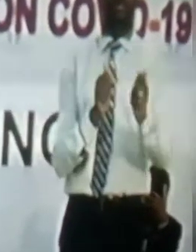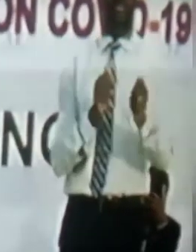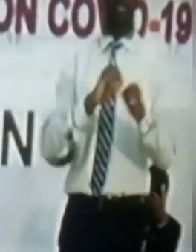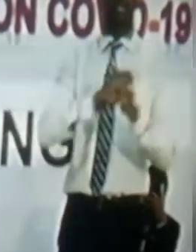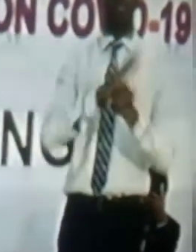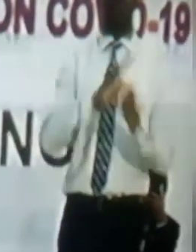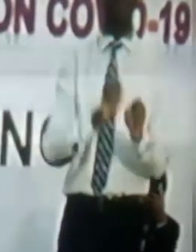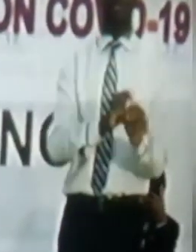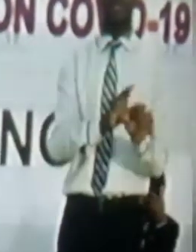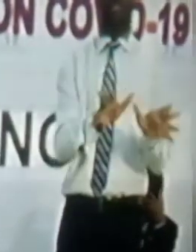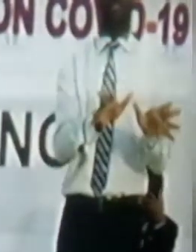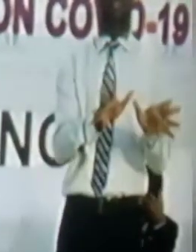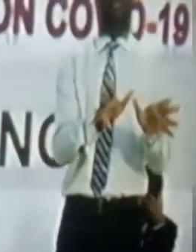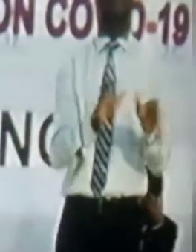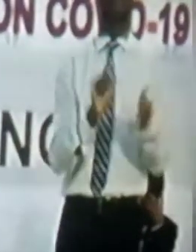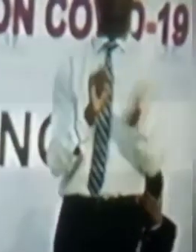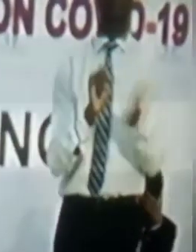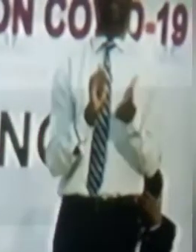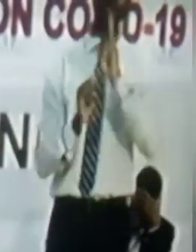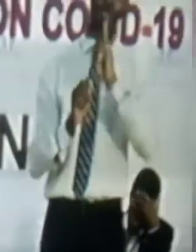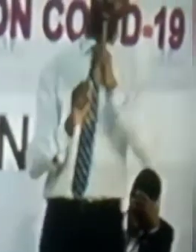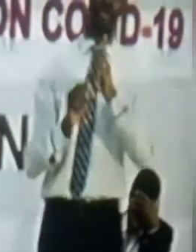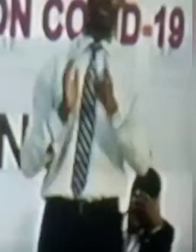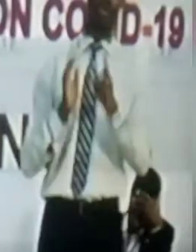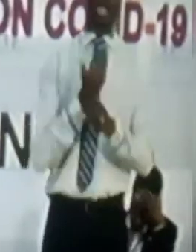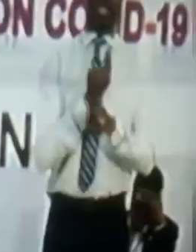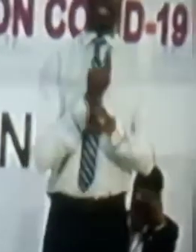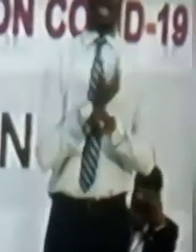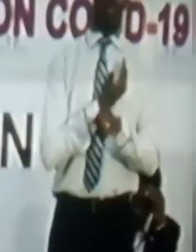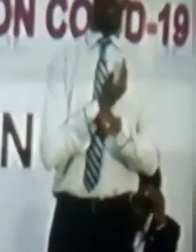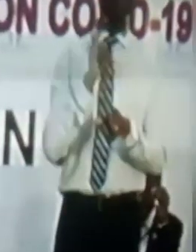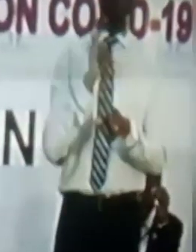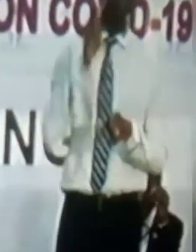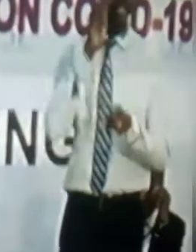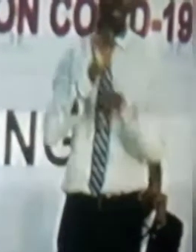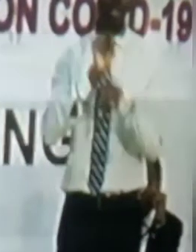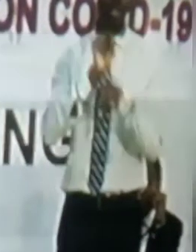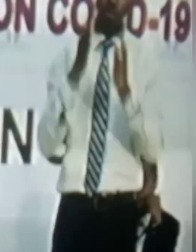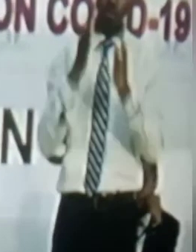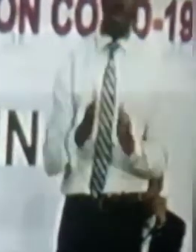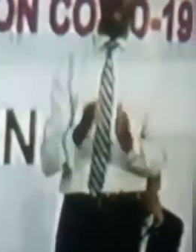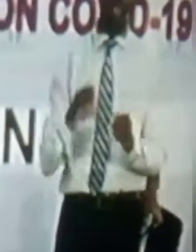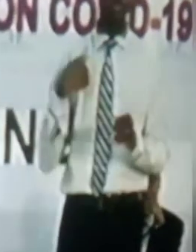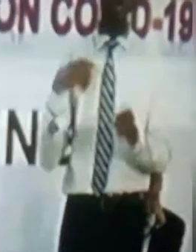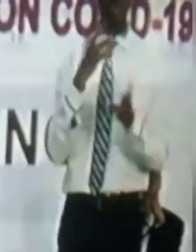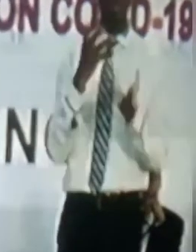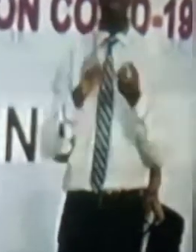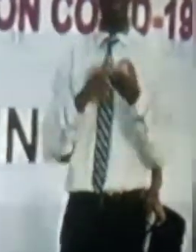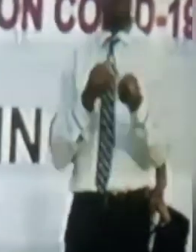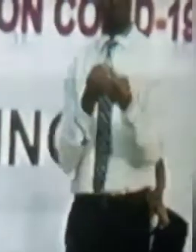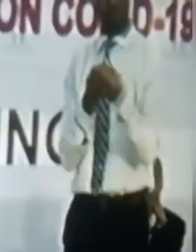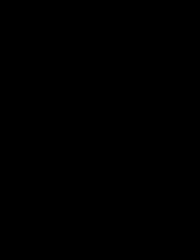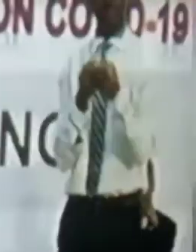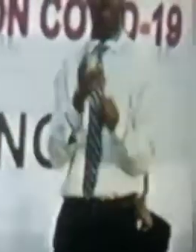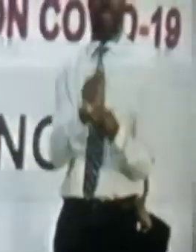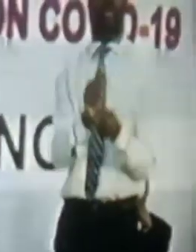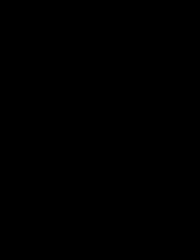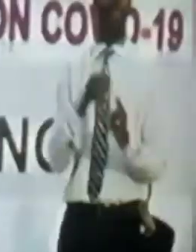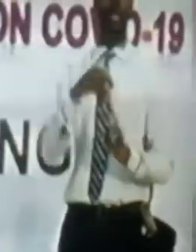our hardworking and resourceful Nigerian healthcare workers who are at the forefront of fighting the virus. But the most